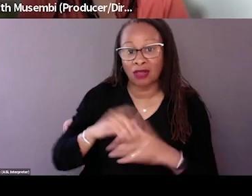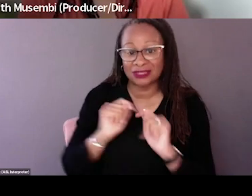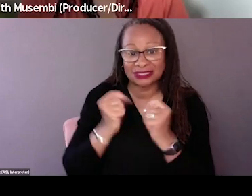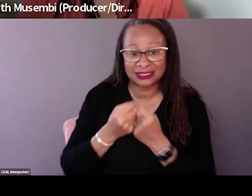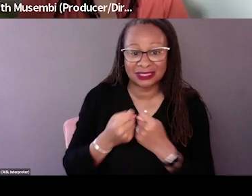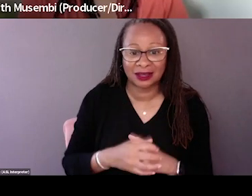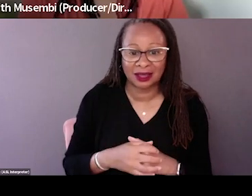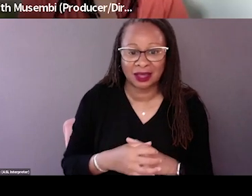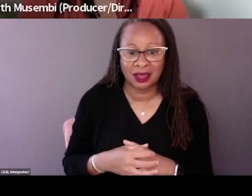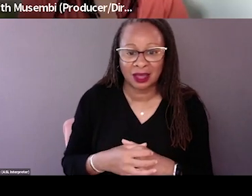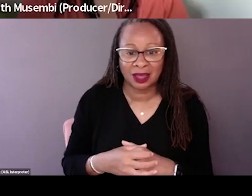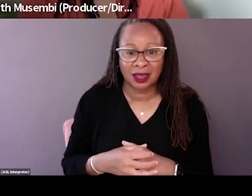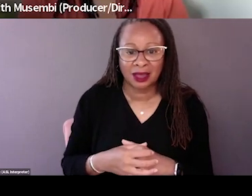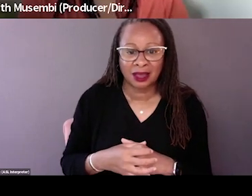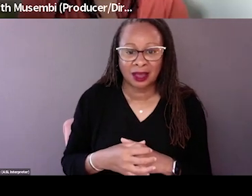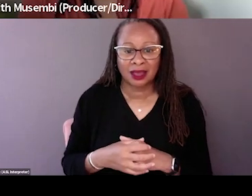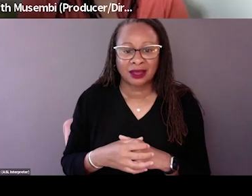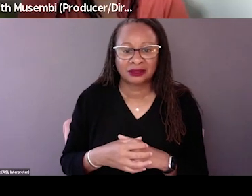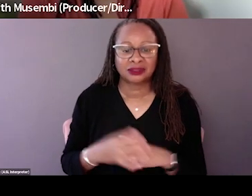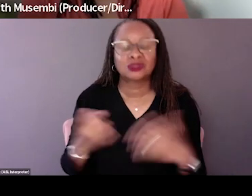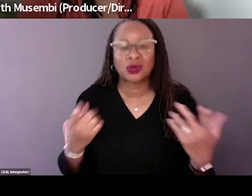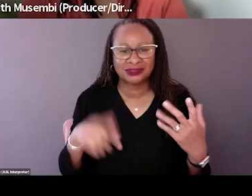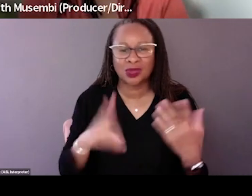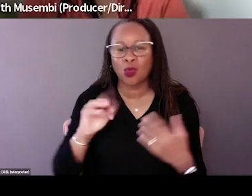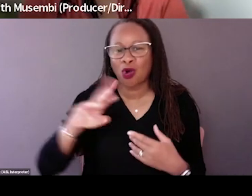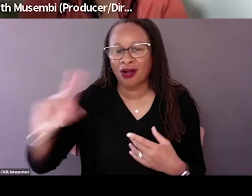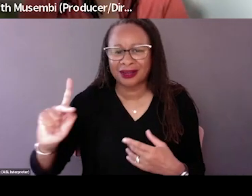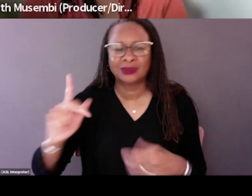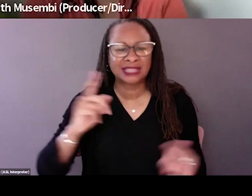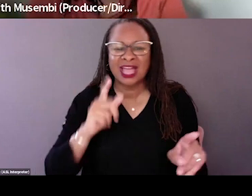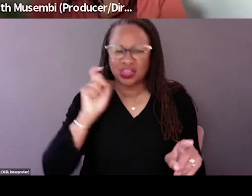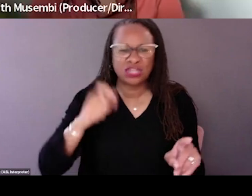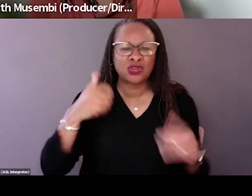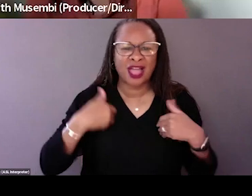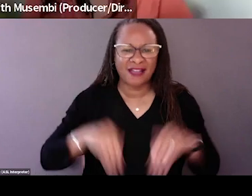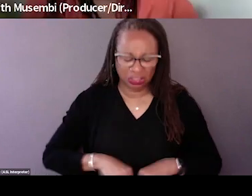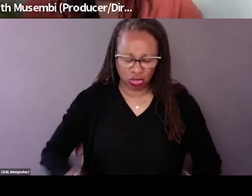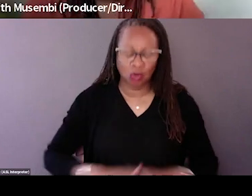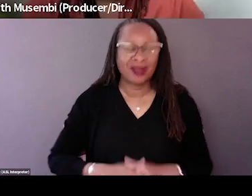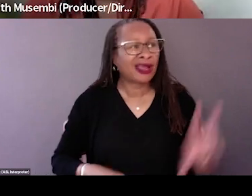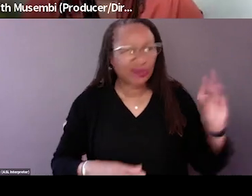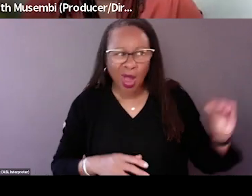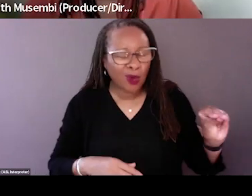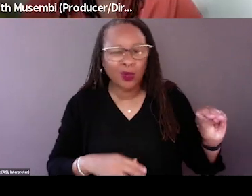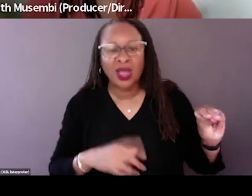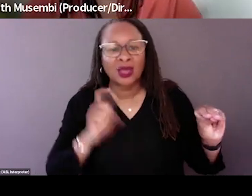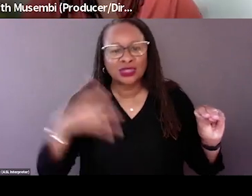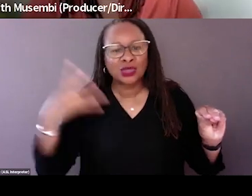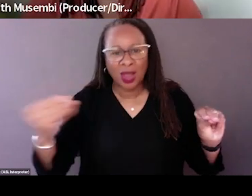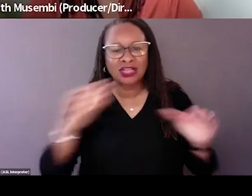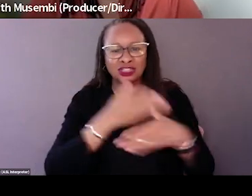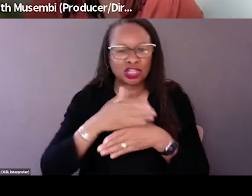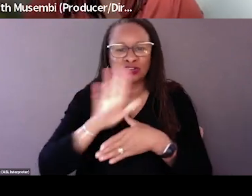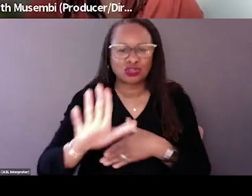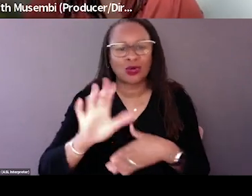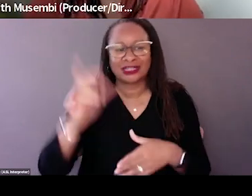found out they didn't have to wear skirts, that was Warwick who did the insights. He went, "Do I have to wear a skirt?" And we were like, "Warwick, no, you just have to go out there and share your